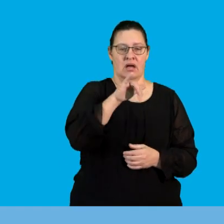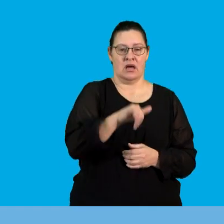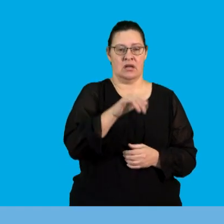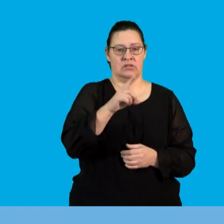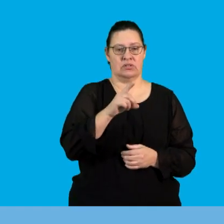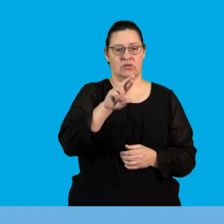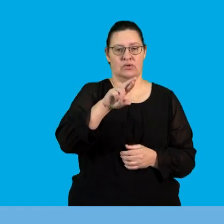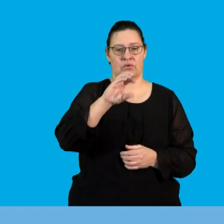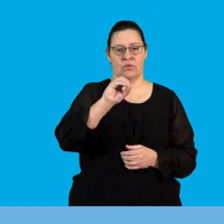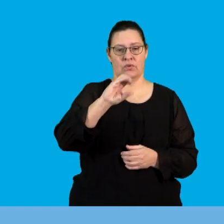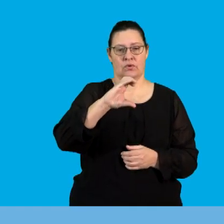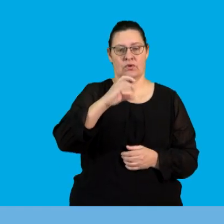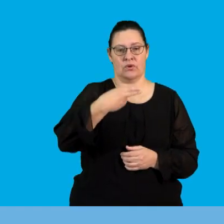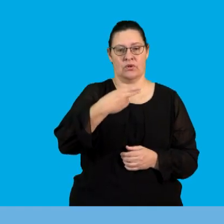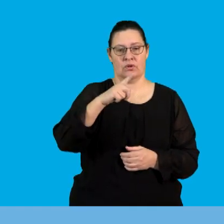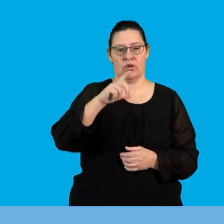acid